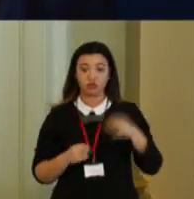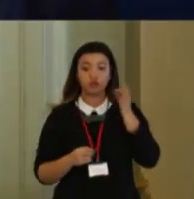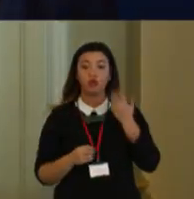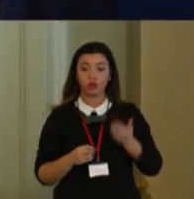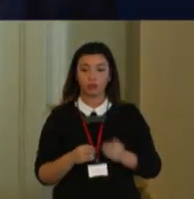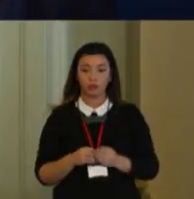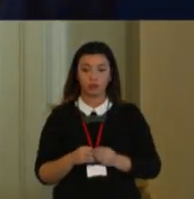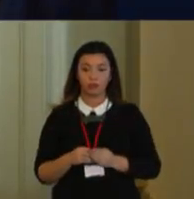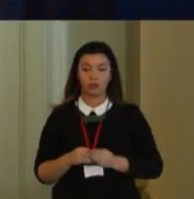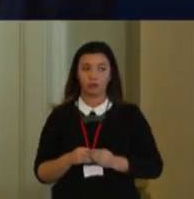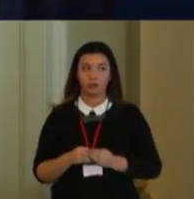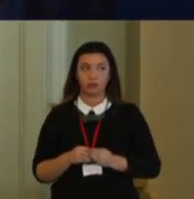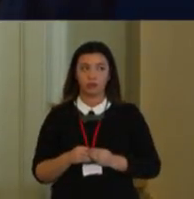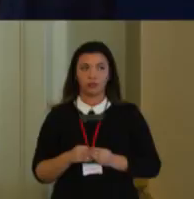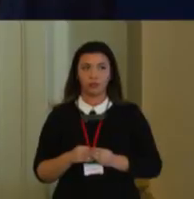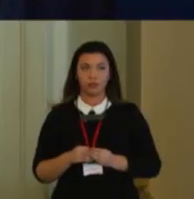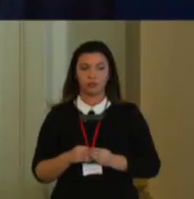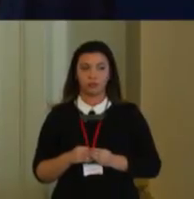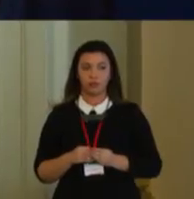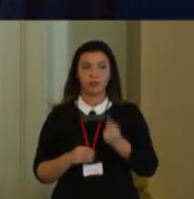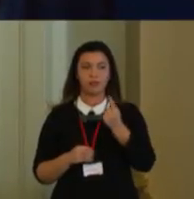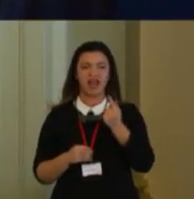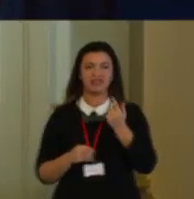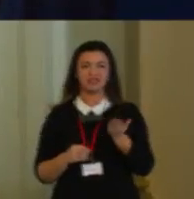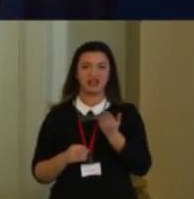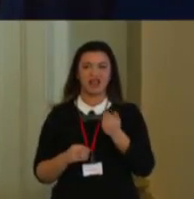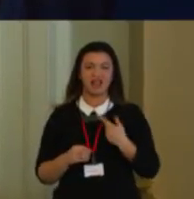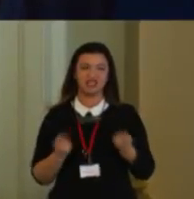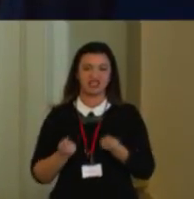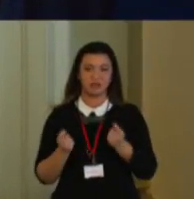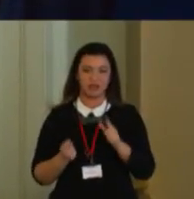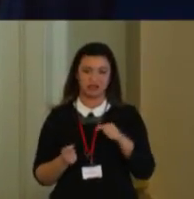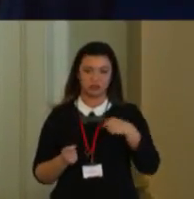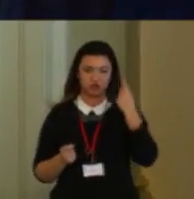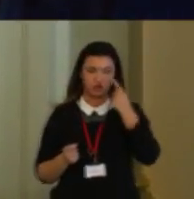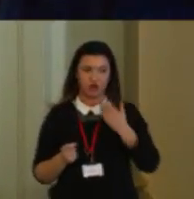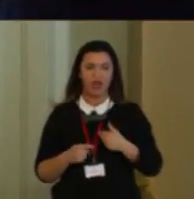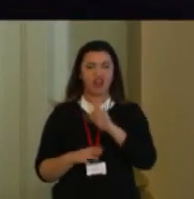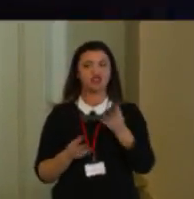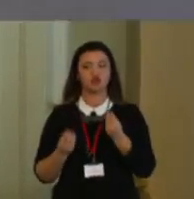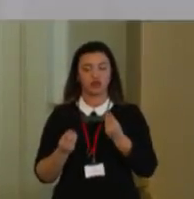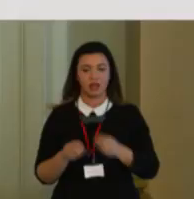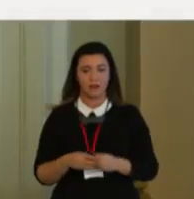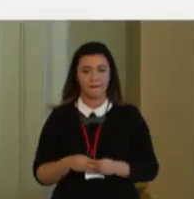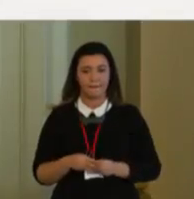adaletli bir ülke olsa aslında. Hani biraz daha adalet. Her şey güzel yoksa.